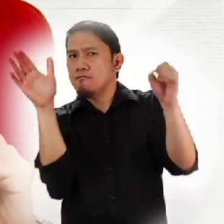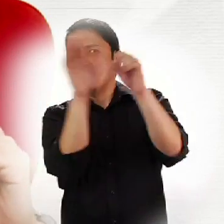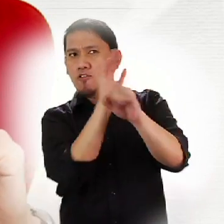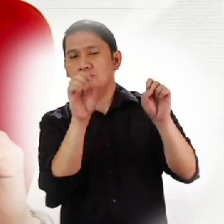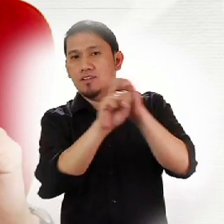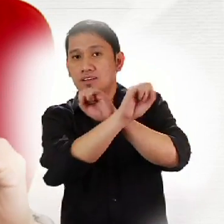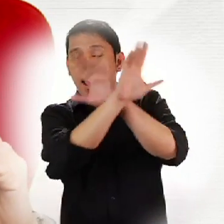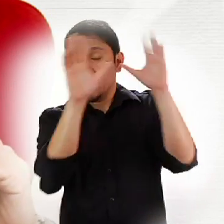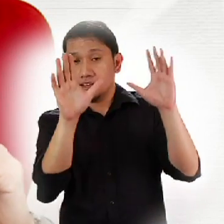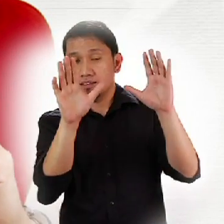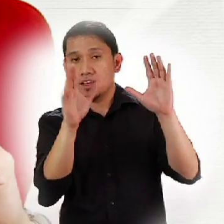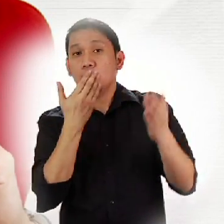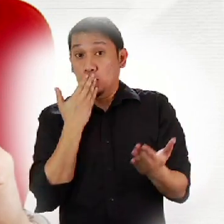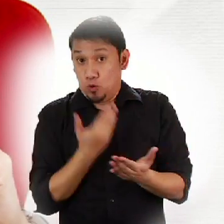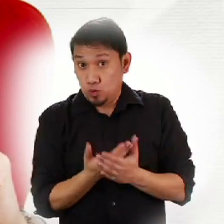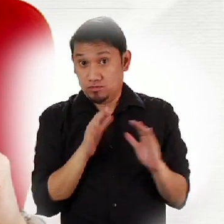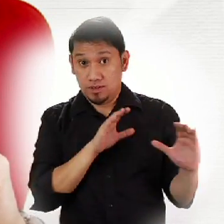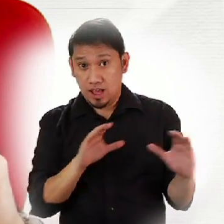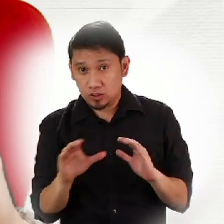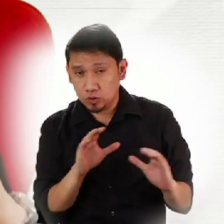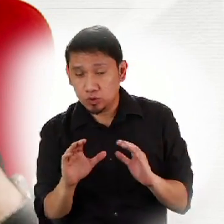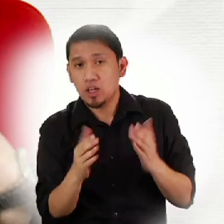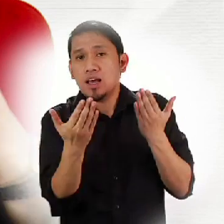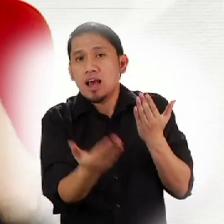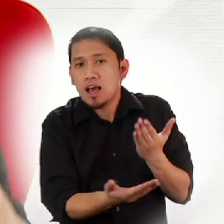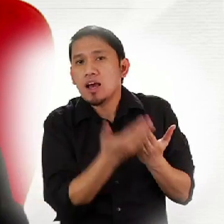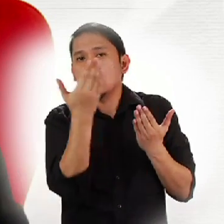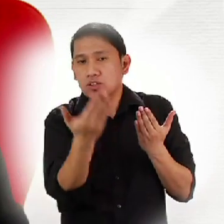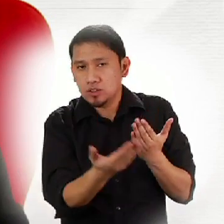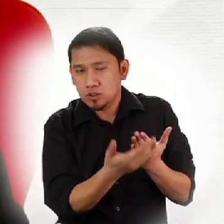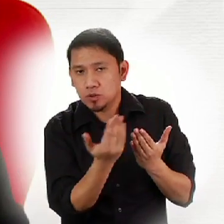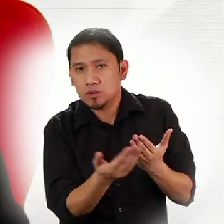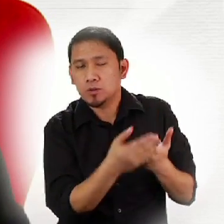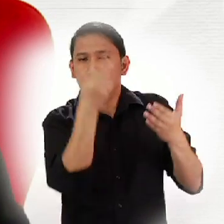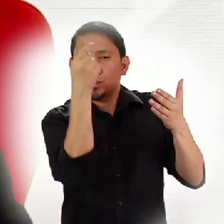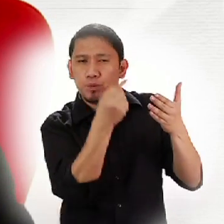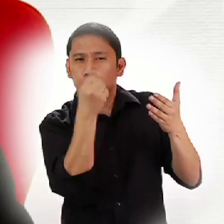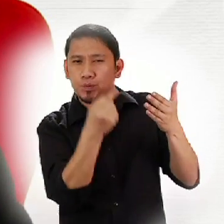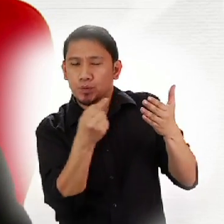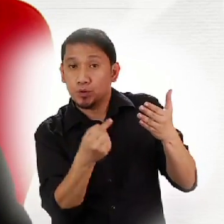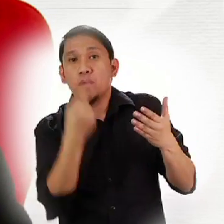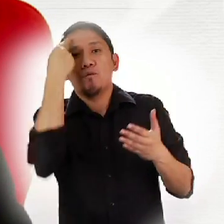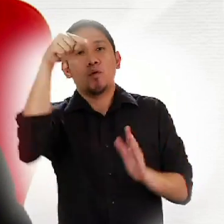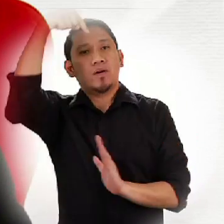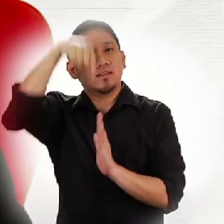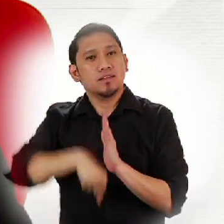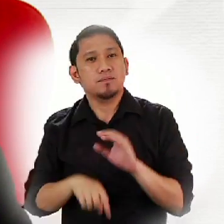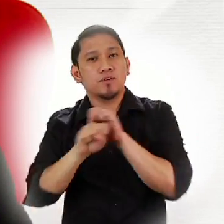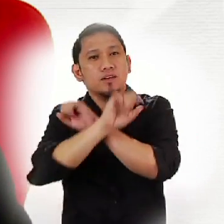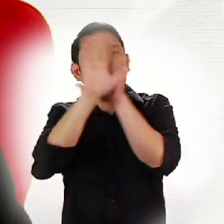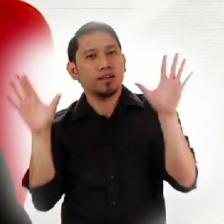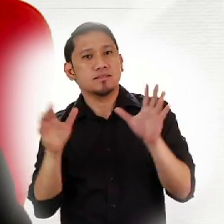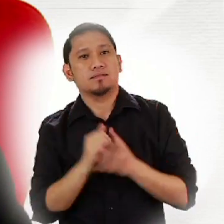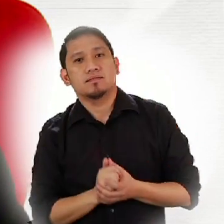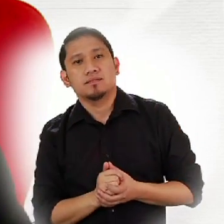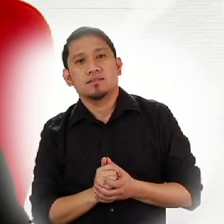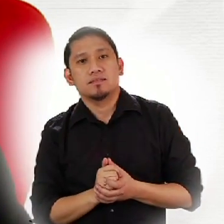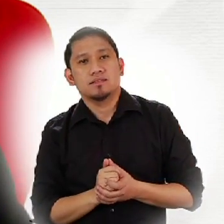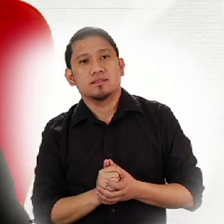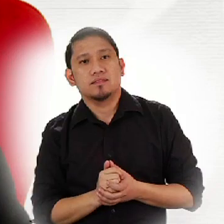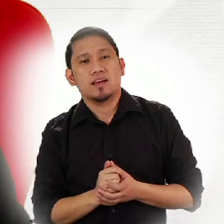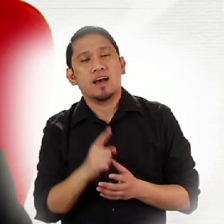good deeds are simply a pointer to a deeper light, which is